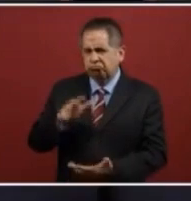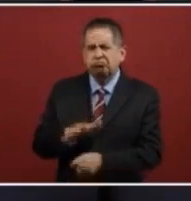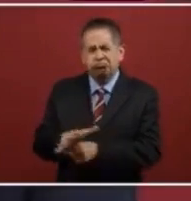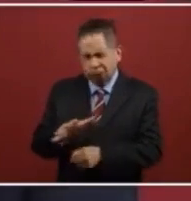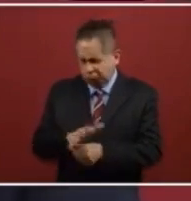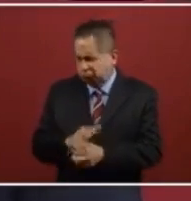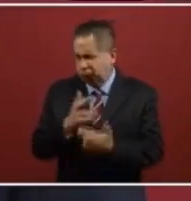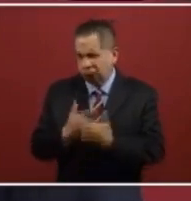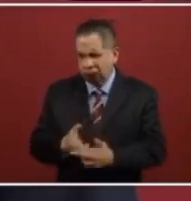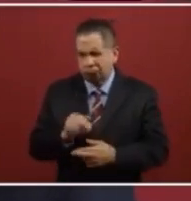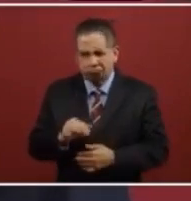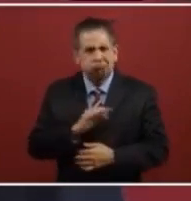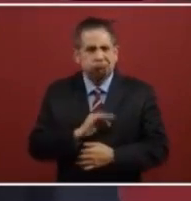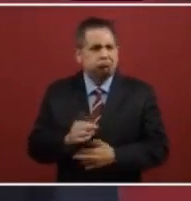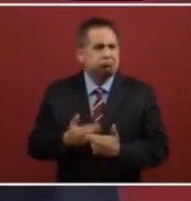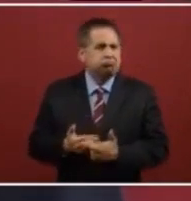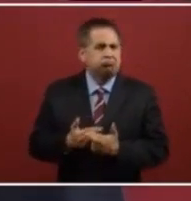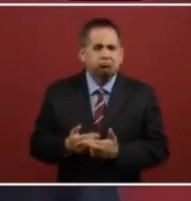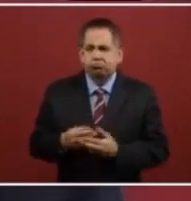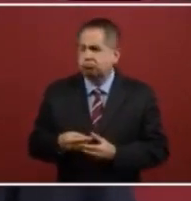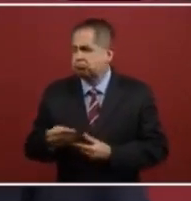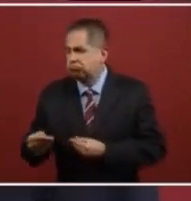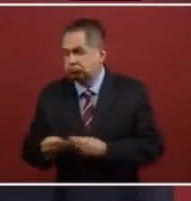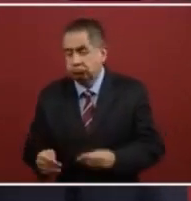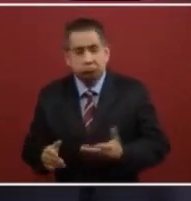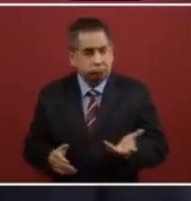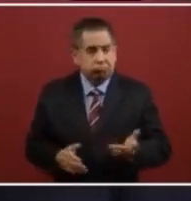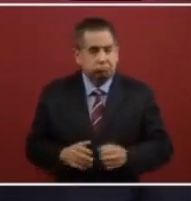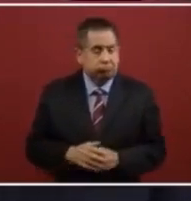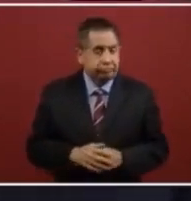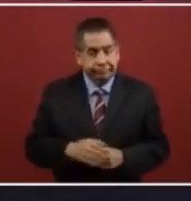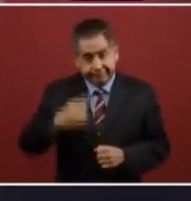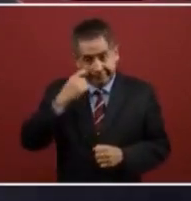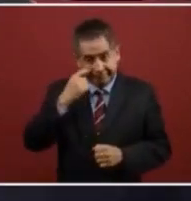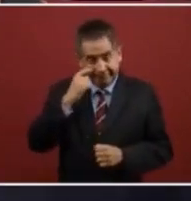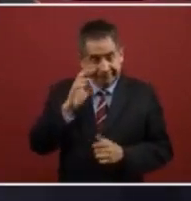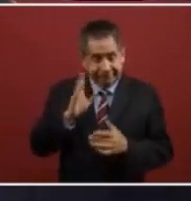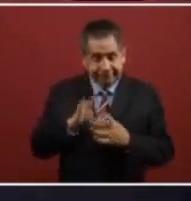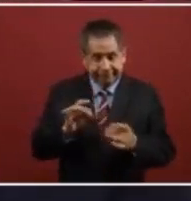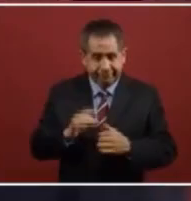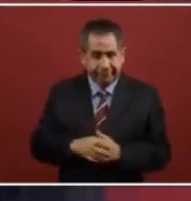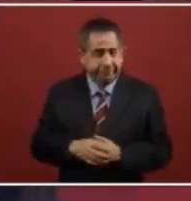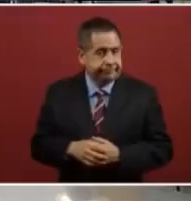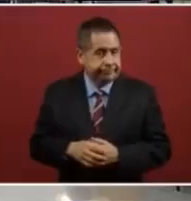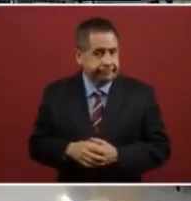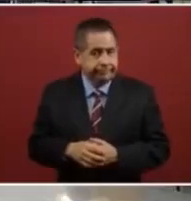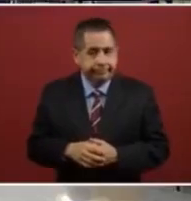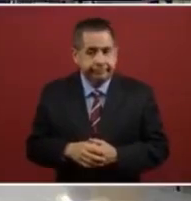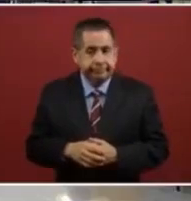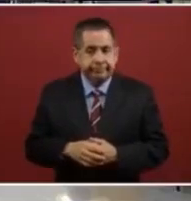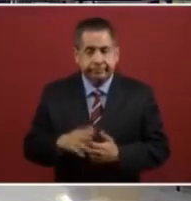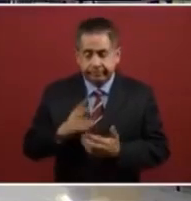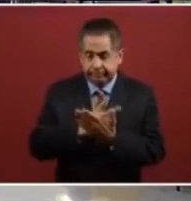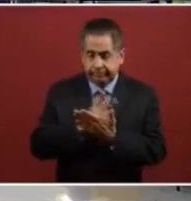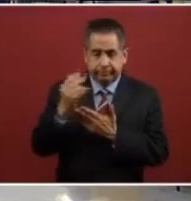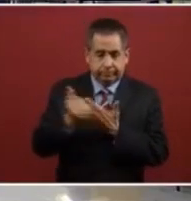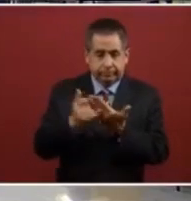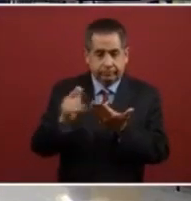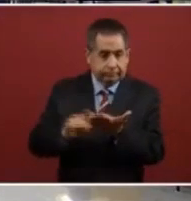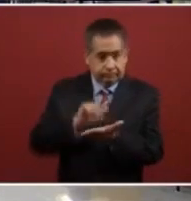don't keep giving Bueno, themselves such luxuries, tenemos there will be enough for the people Hasta and for the el government. proyecto de